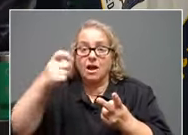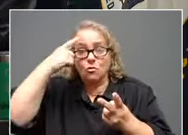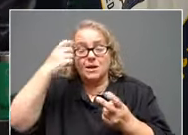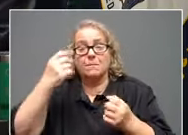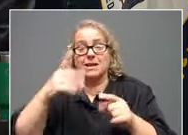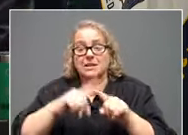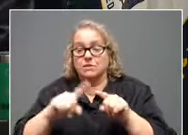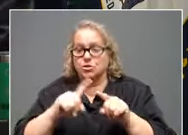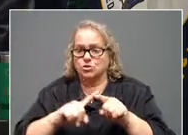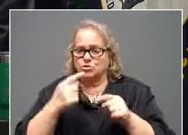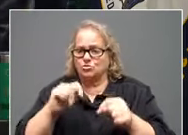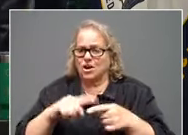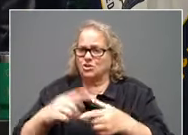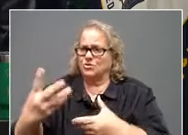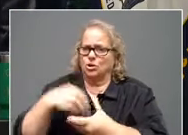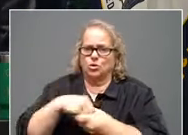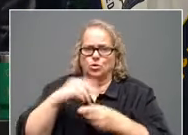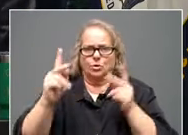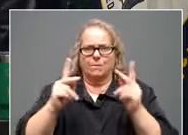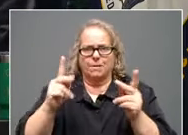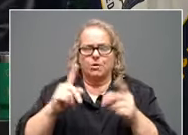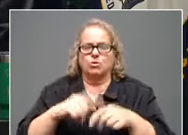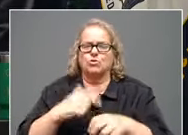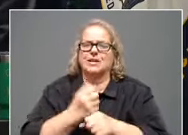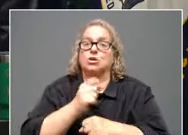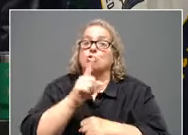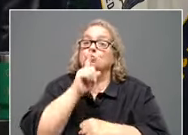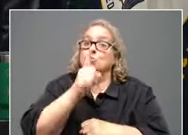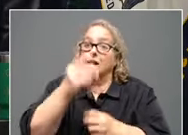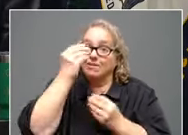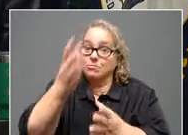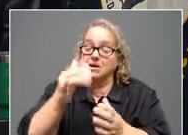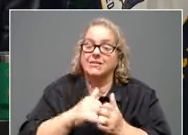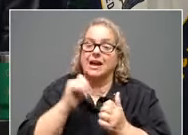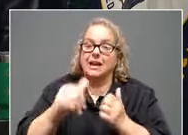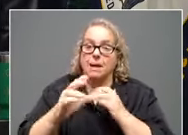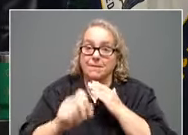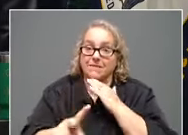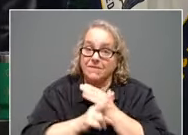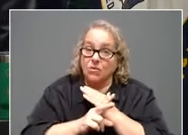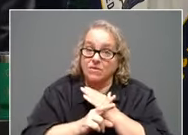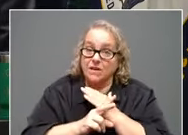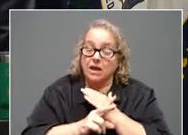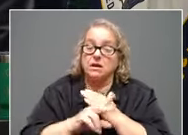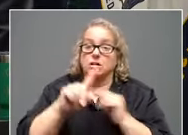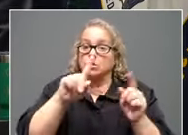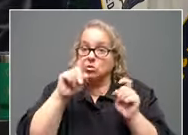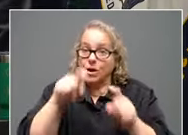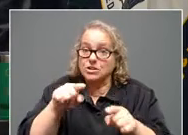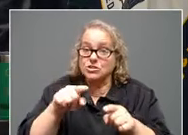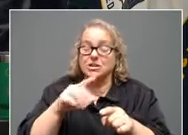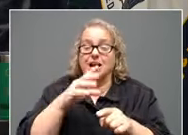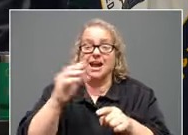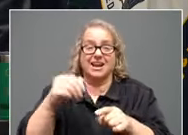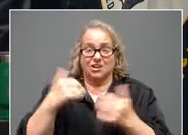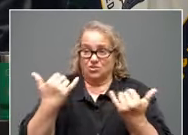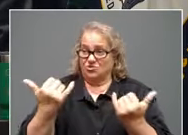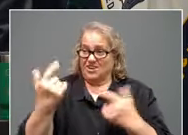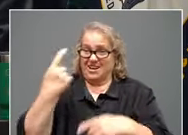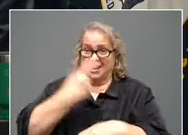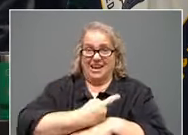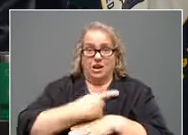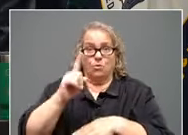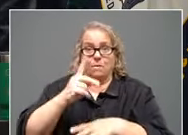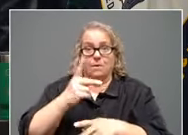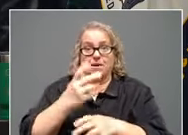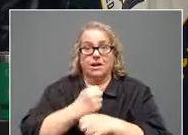people and to get people real information that can be verified and questioned. And in a day and age where some people get all their news from